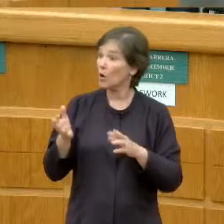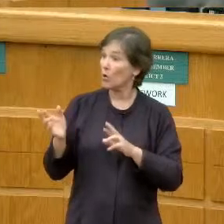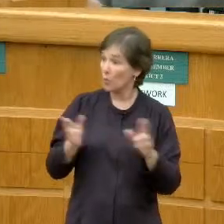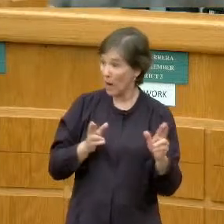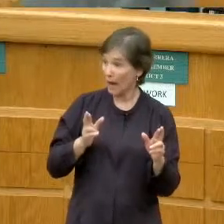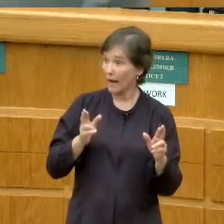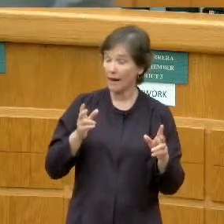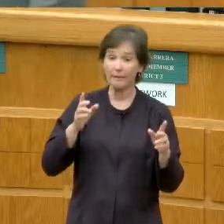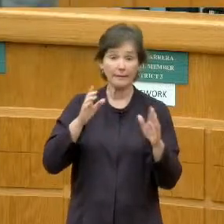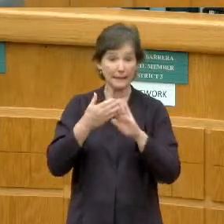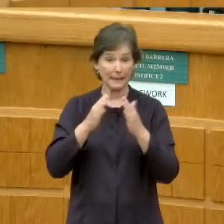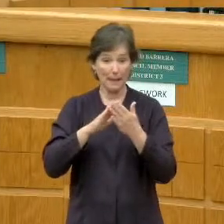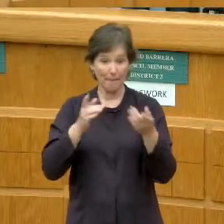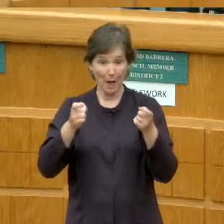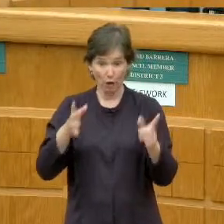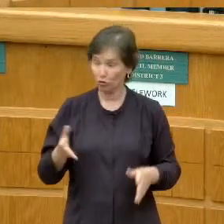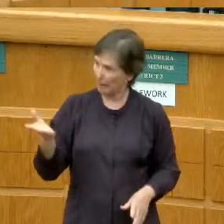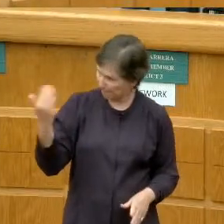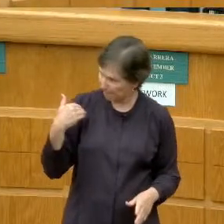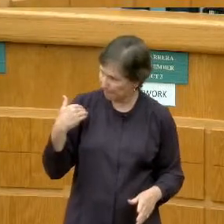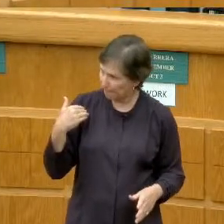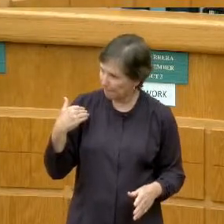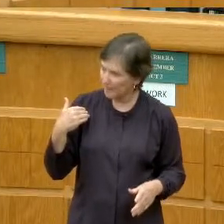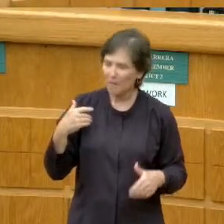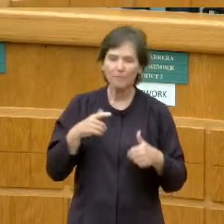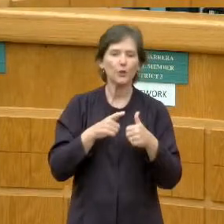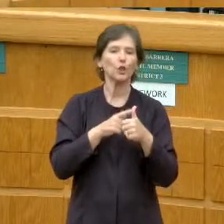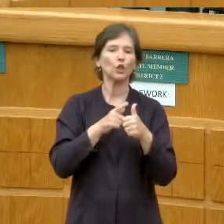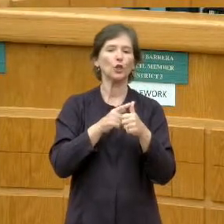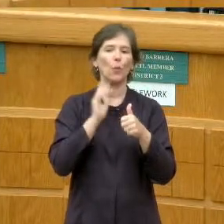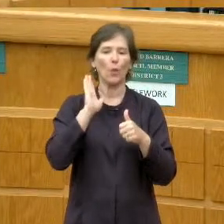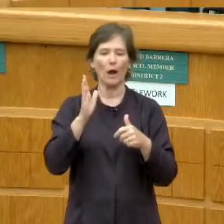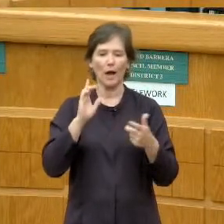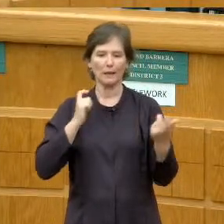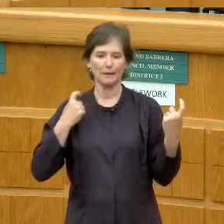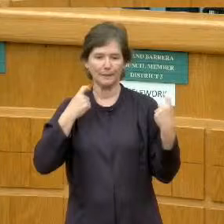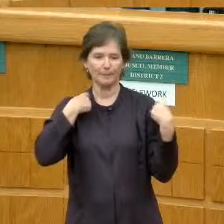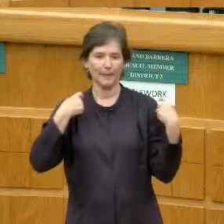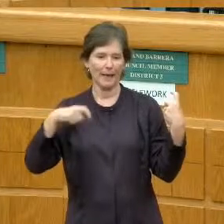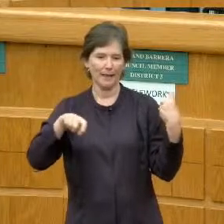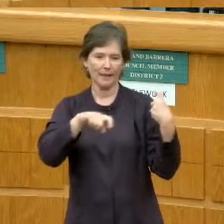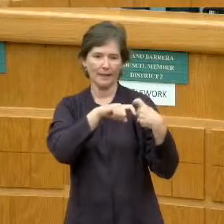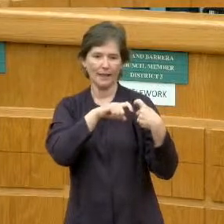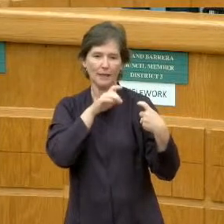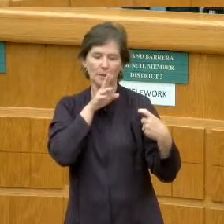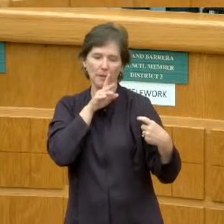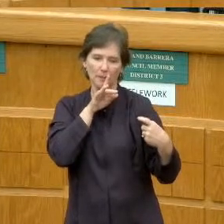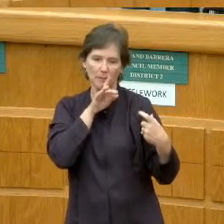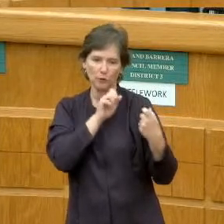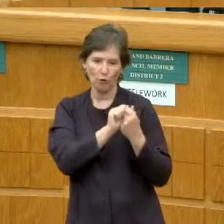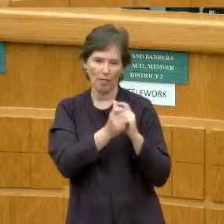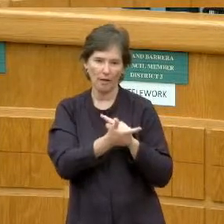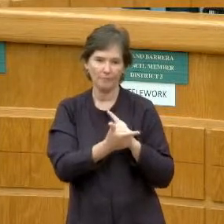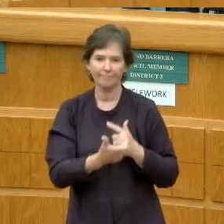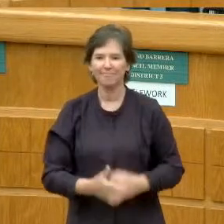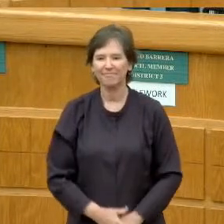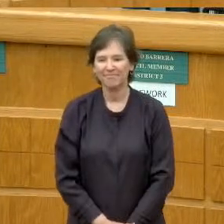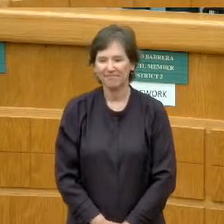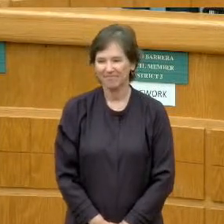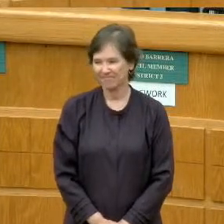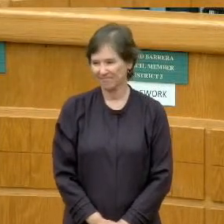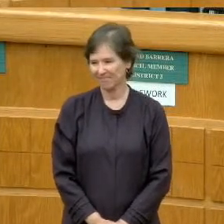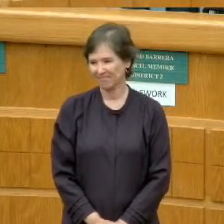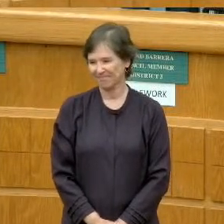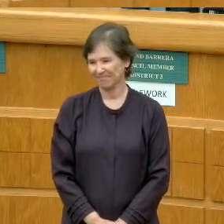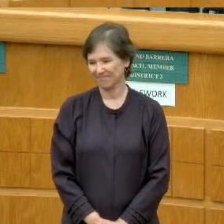Primeramente, le quiero agradecer a los residentes por continuar participando y siguiendo las reglas para así aminorar las cifras por el virus. También quiero agradecer a la